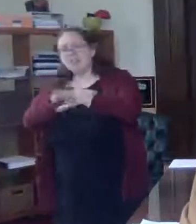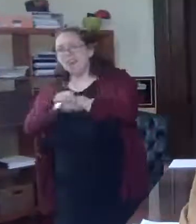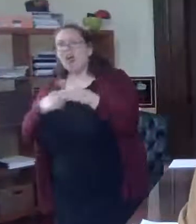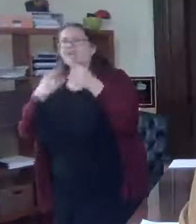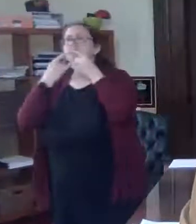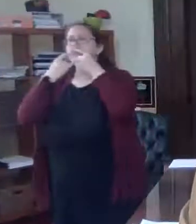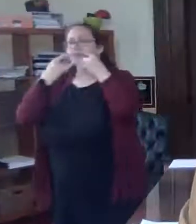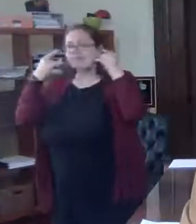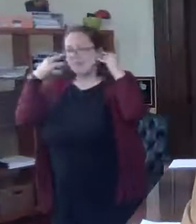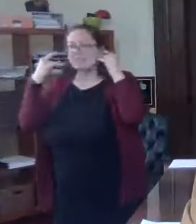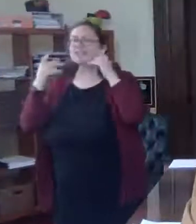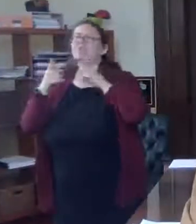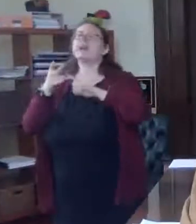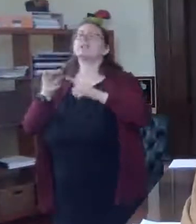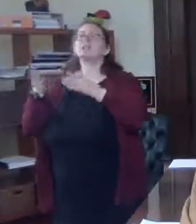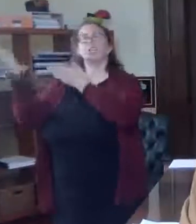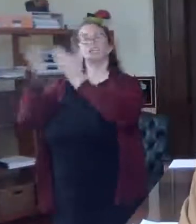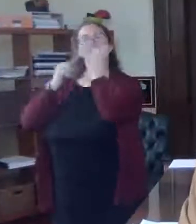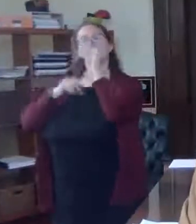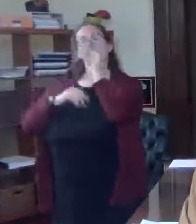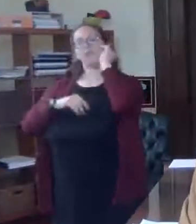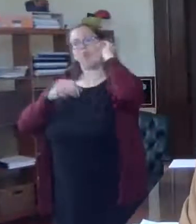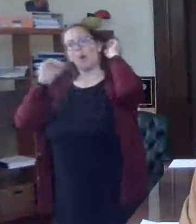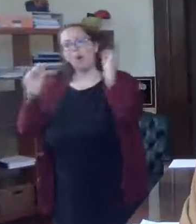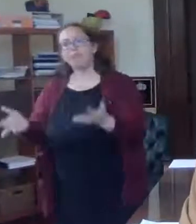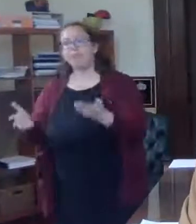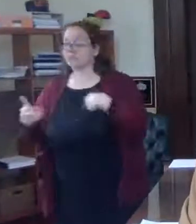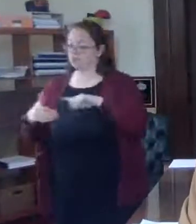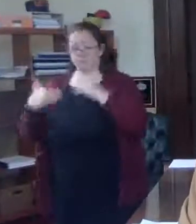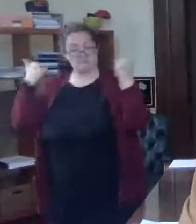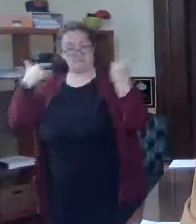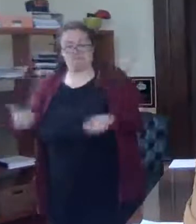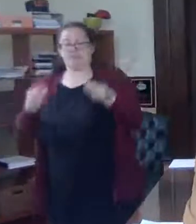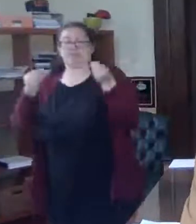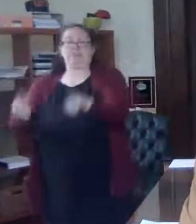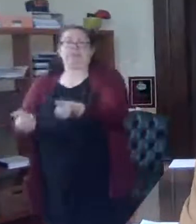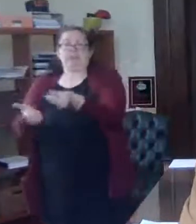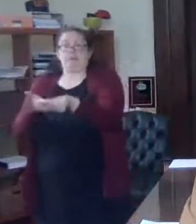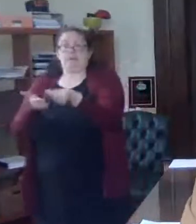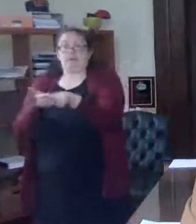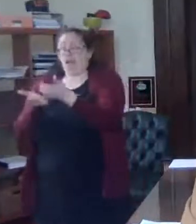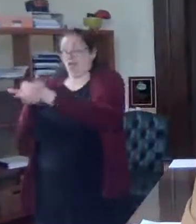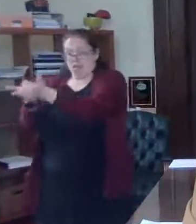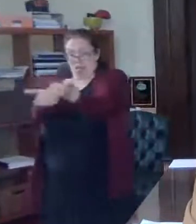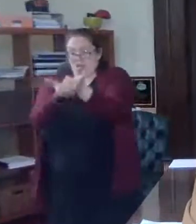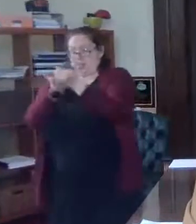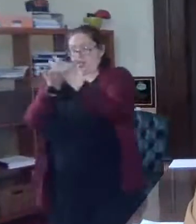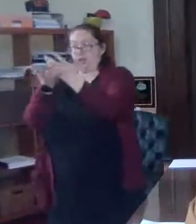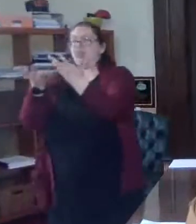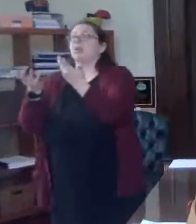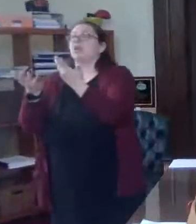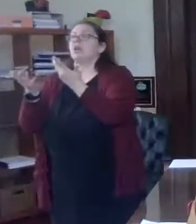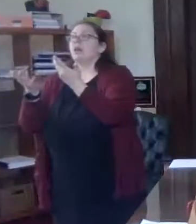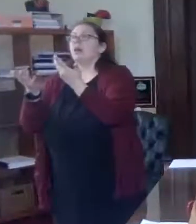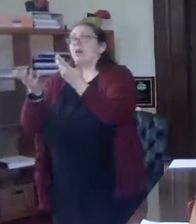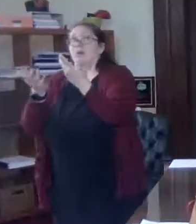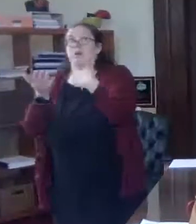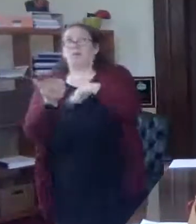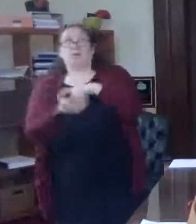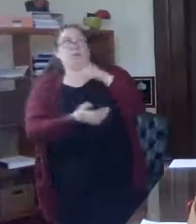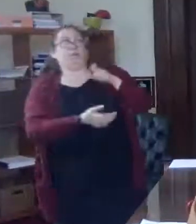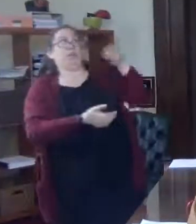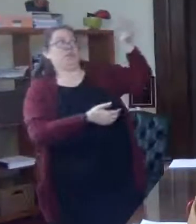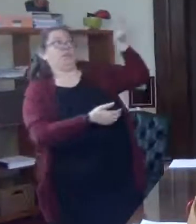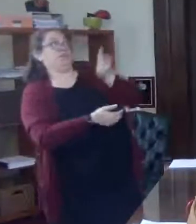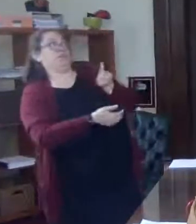homeless services, et cetera. We're spending it like we have it. And so a lot of that we need to get reimbursed for. And